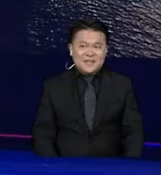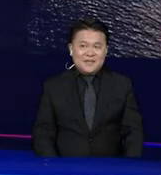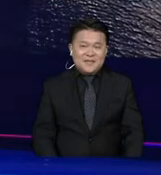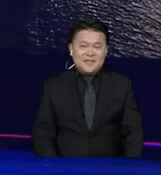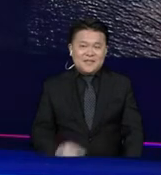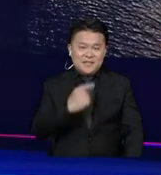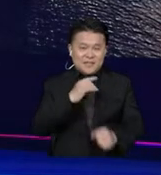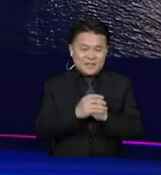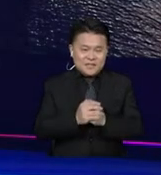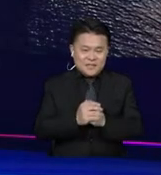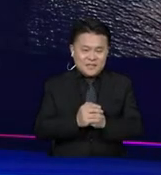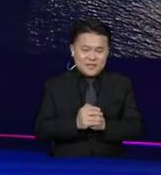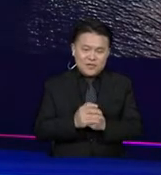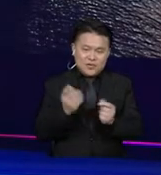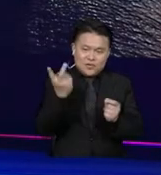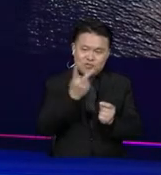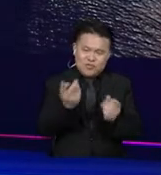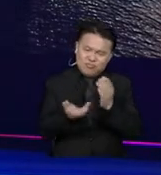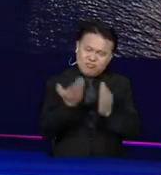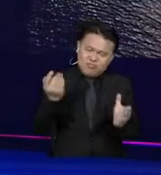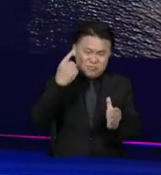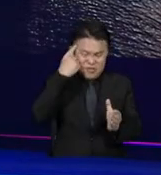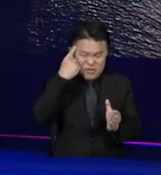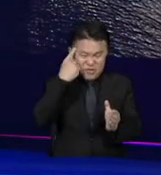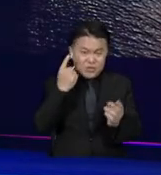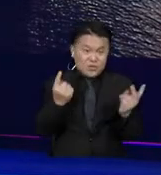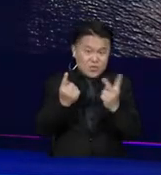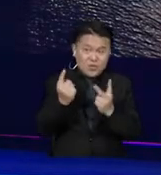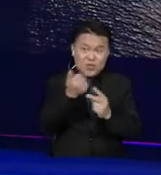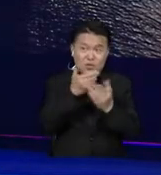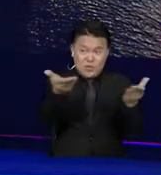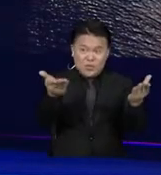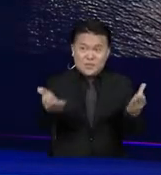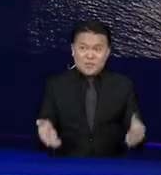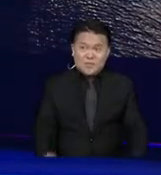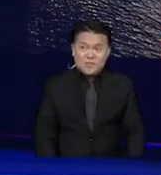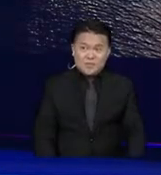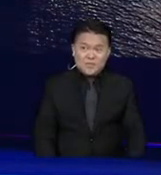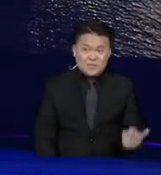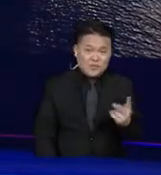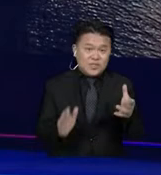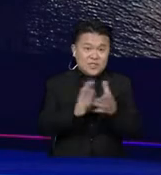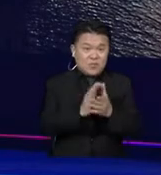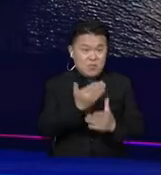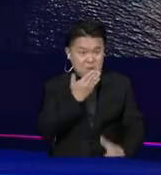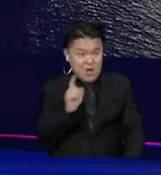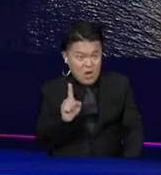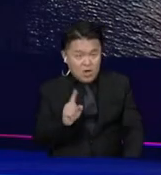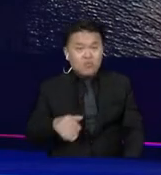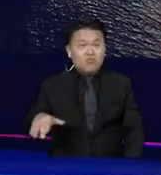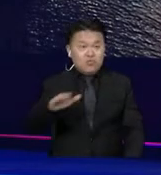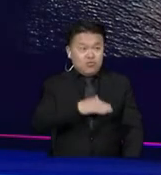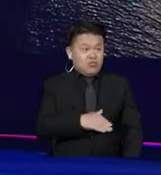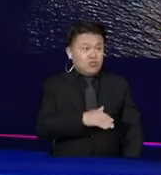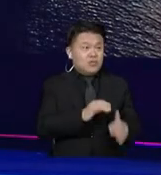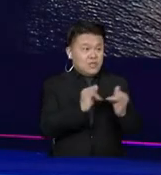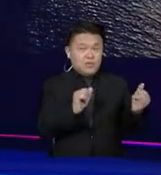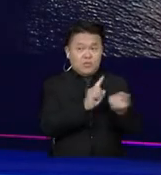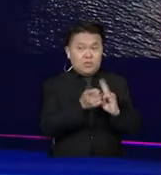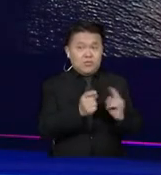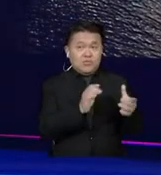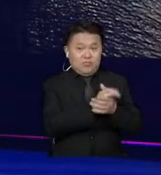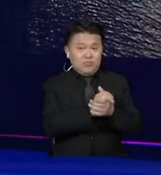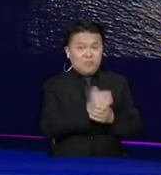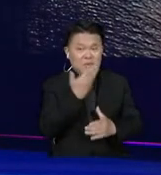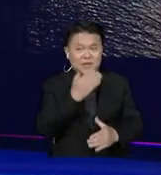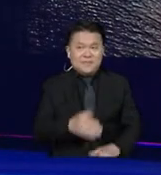friends as inspiration. If they can do it, come on, we can too. So what I would like to leave with